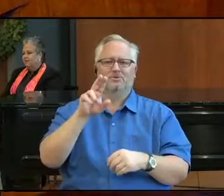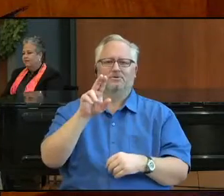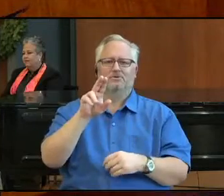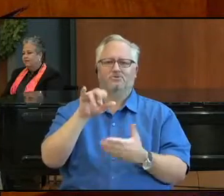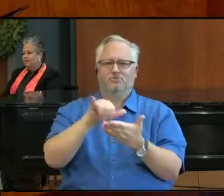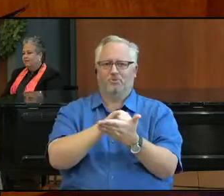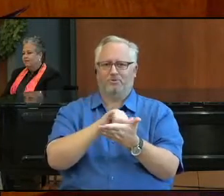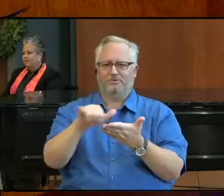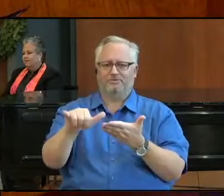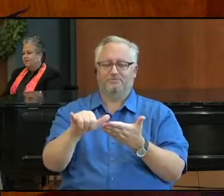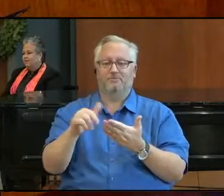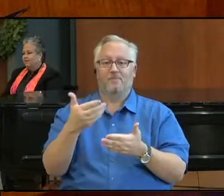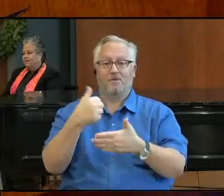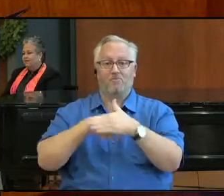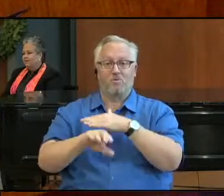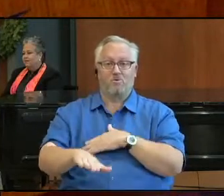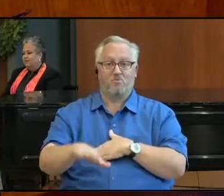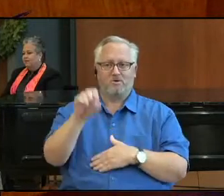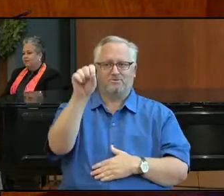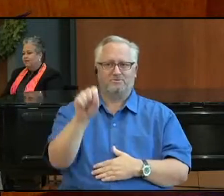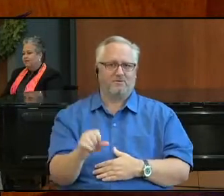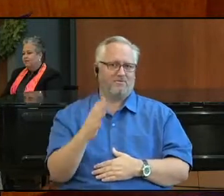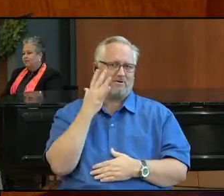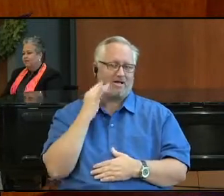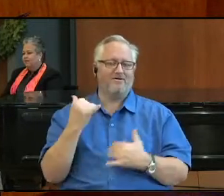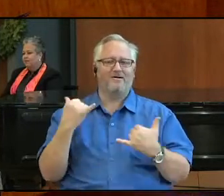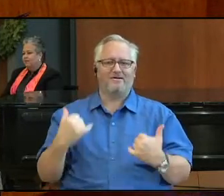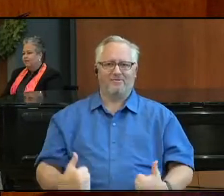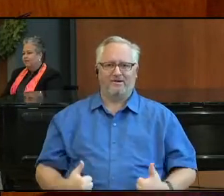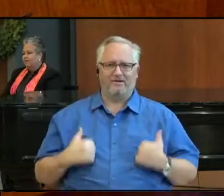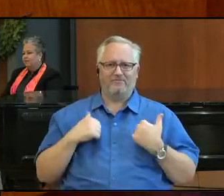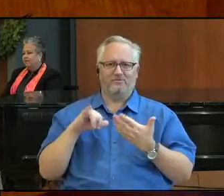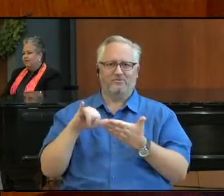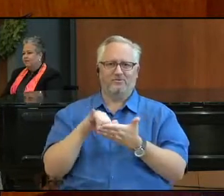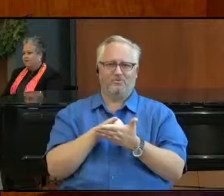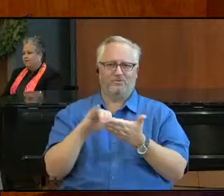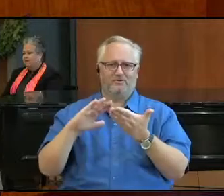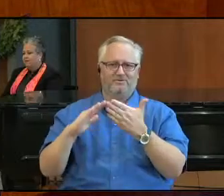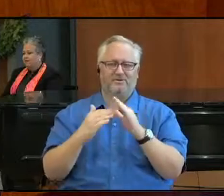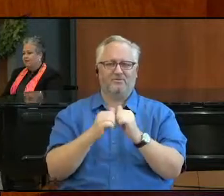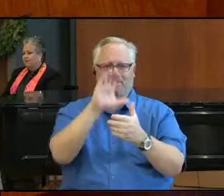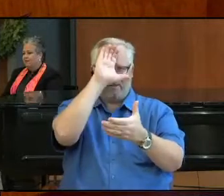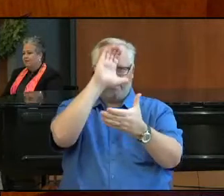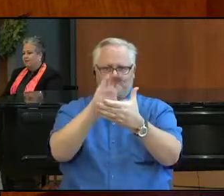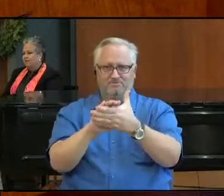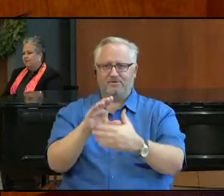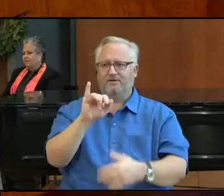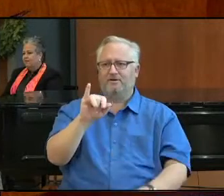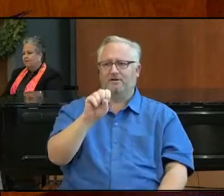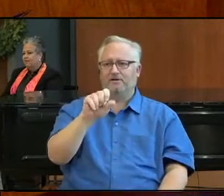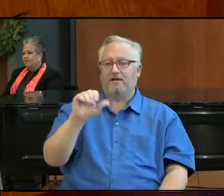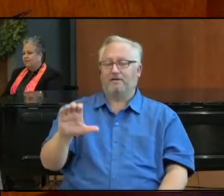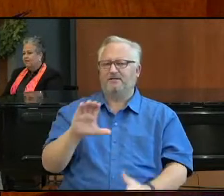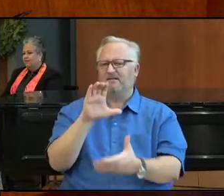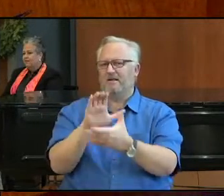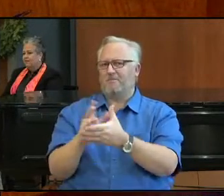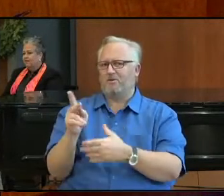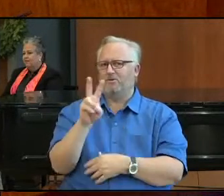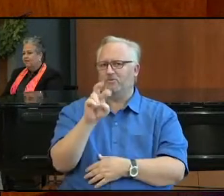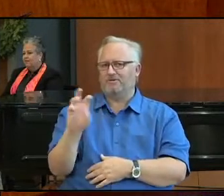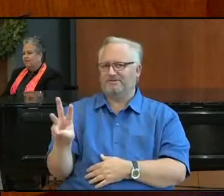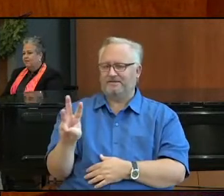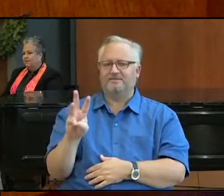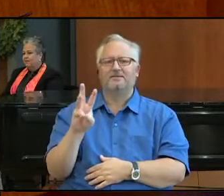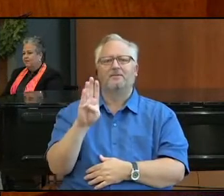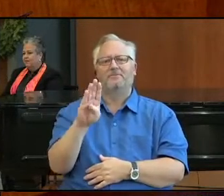in New York. Born and raised in Southern California, Bruce now lives in New York City with his husband, Isaac, whom he married in 2006 in